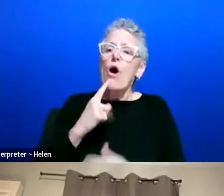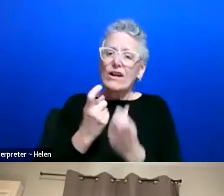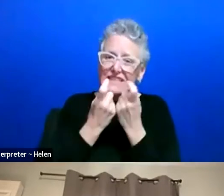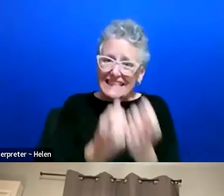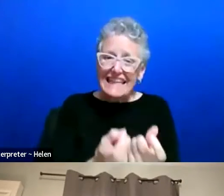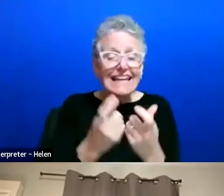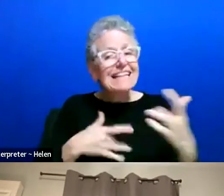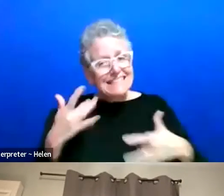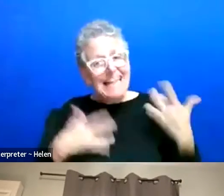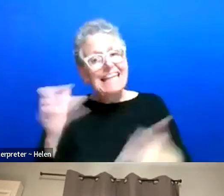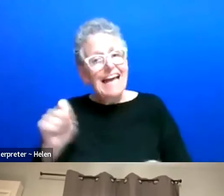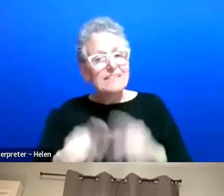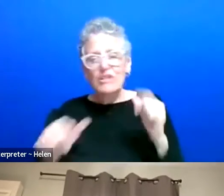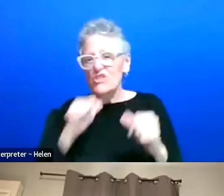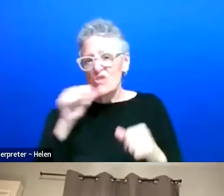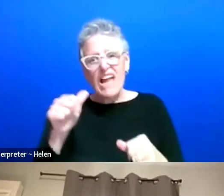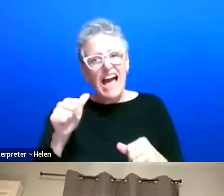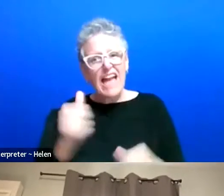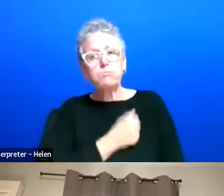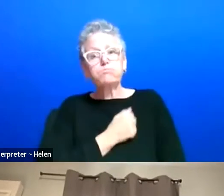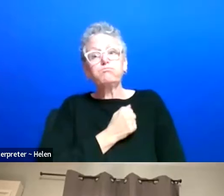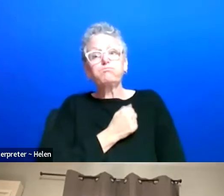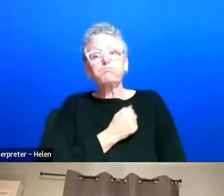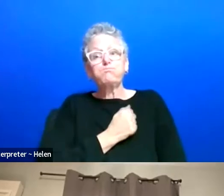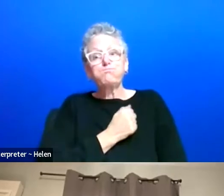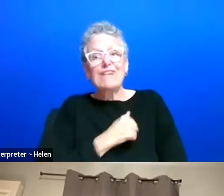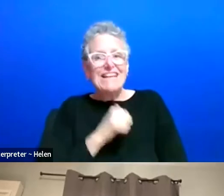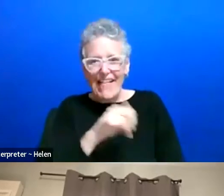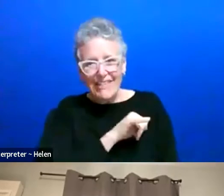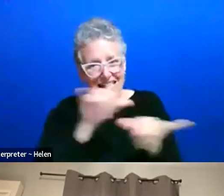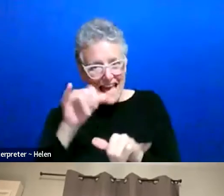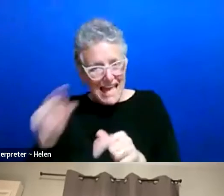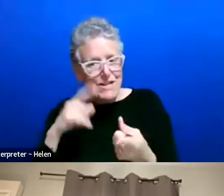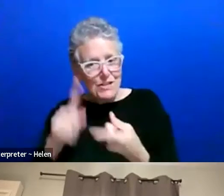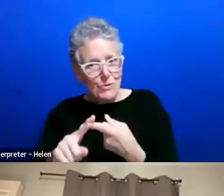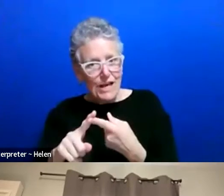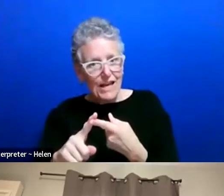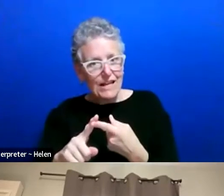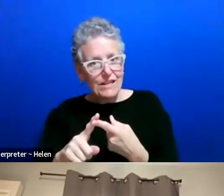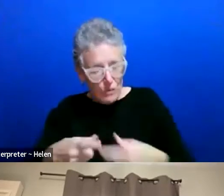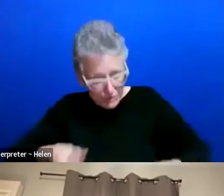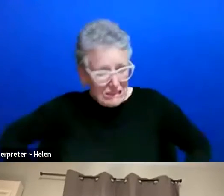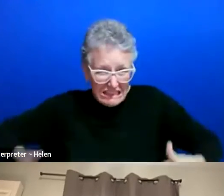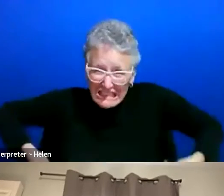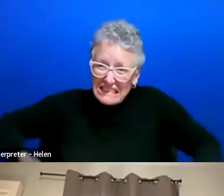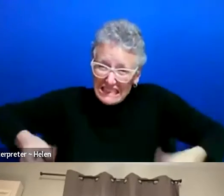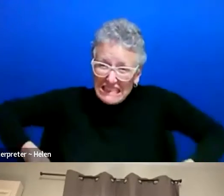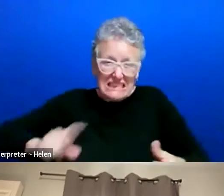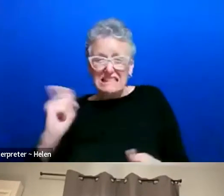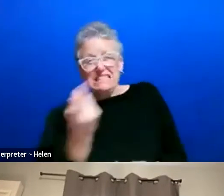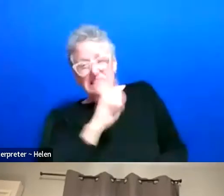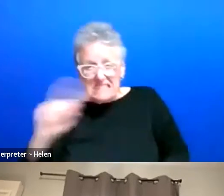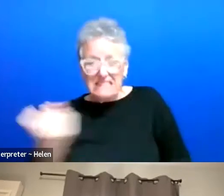but you're not getting your heart pumping in the quite same way as you do pushing a chair around a court.